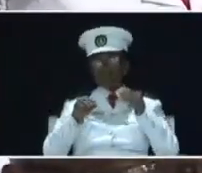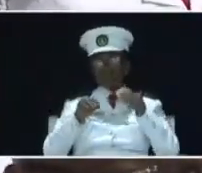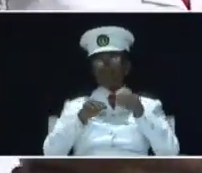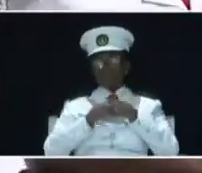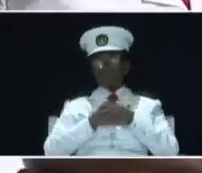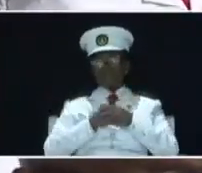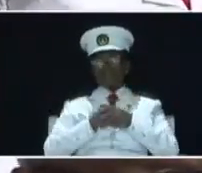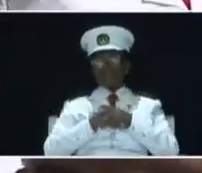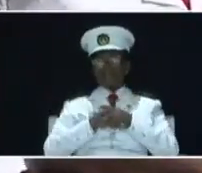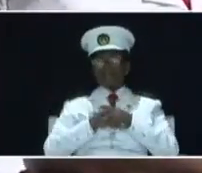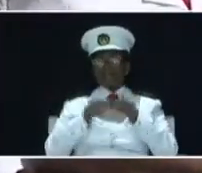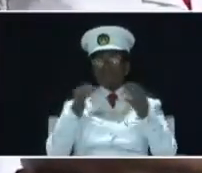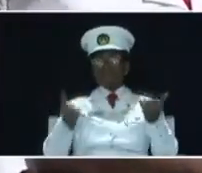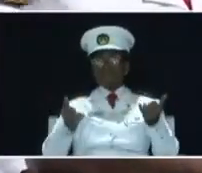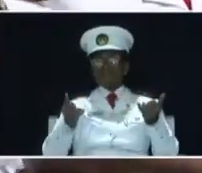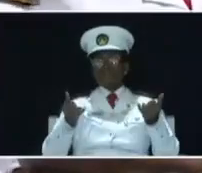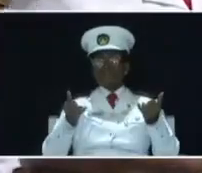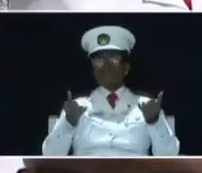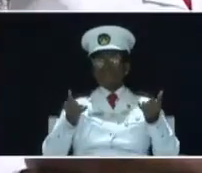Now,